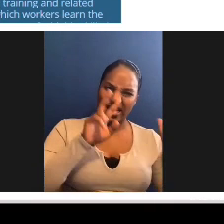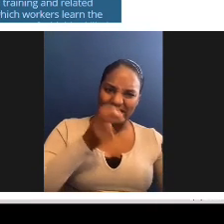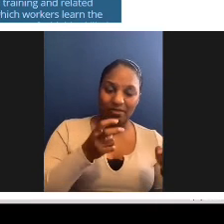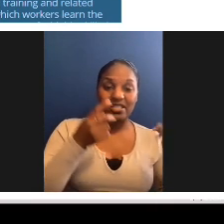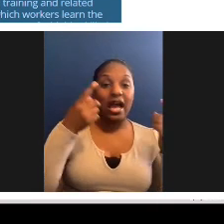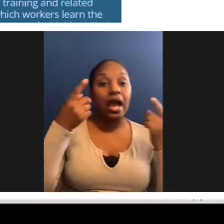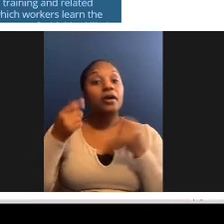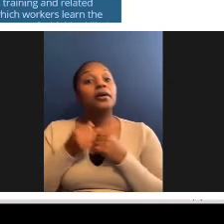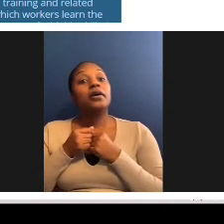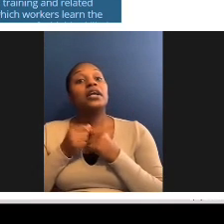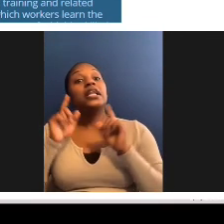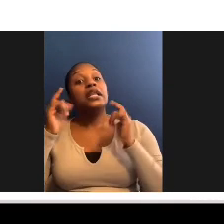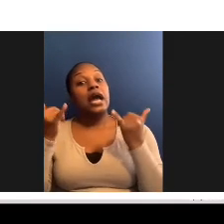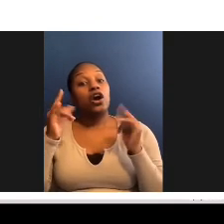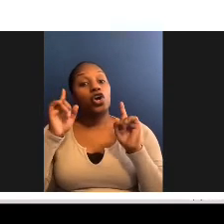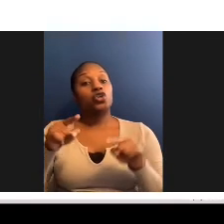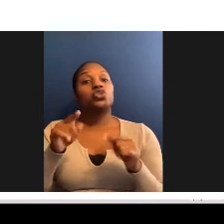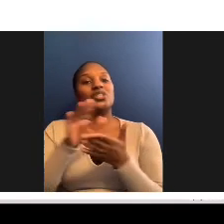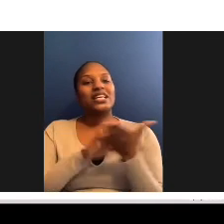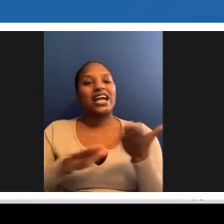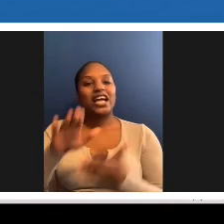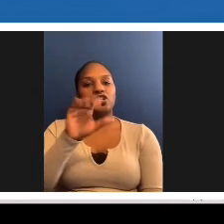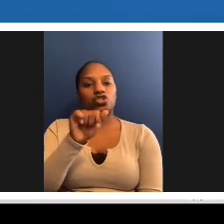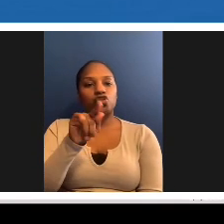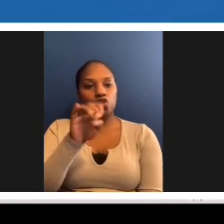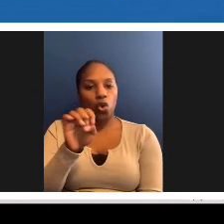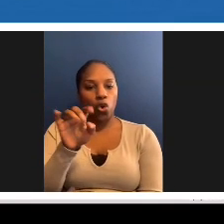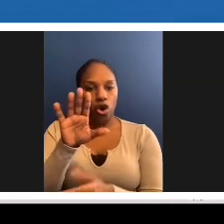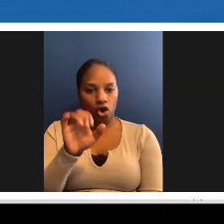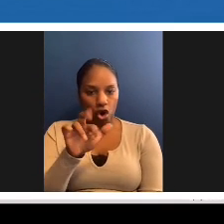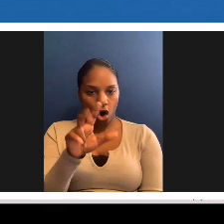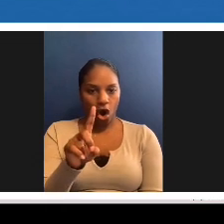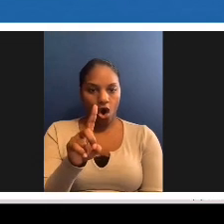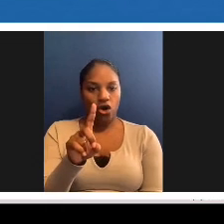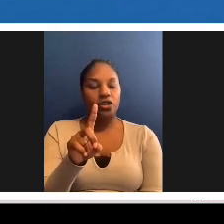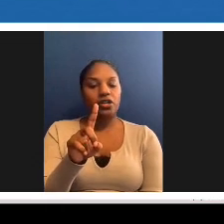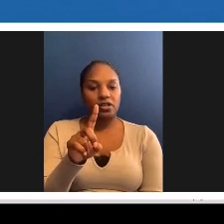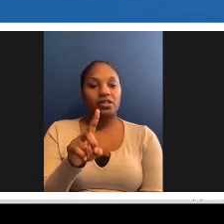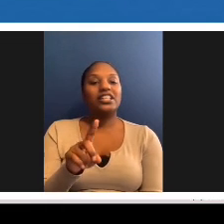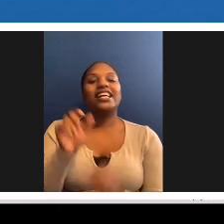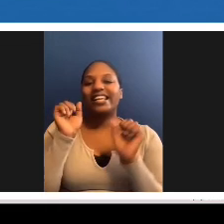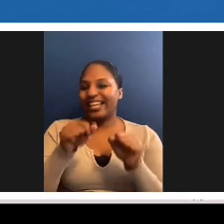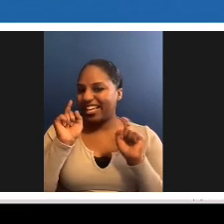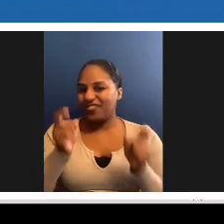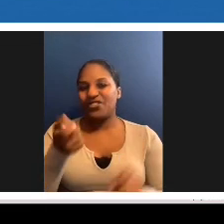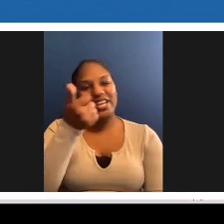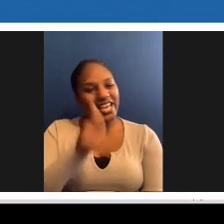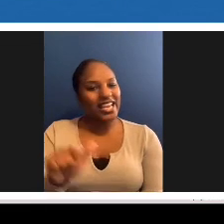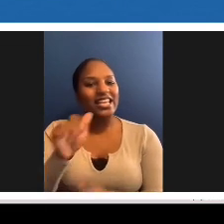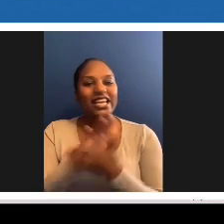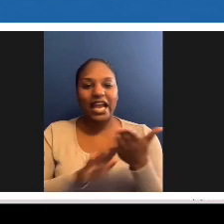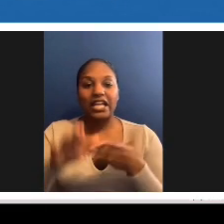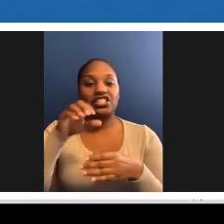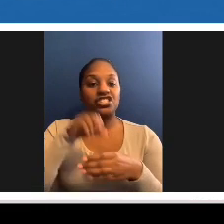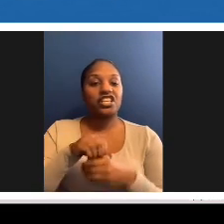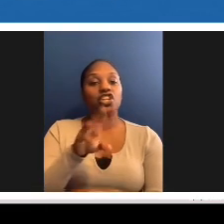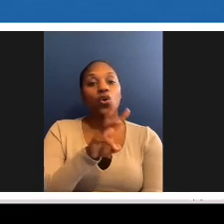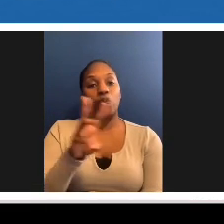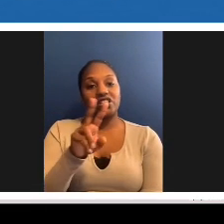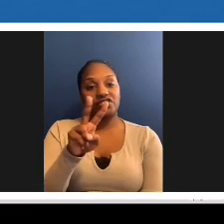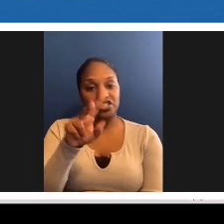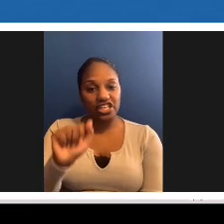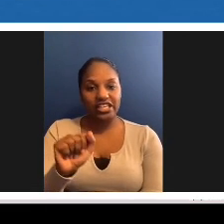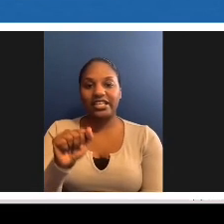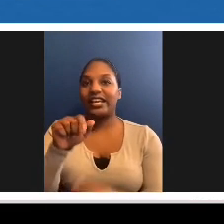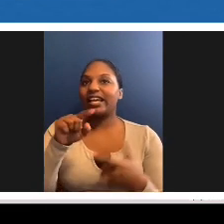college scorecard, this can give you any college in West Virginia or South